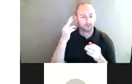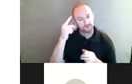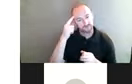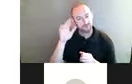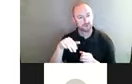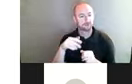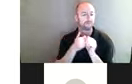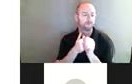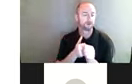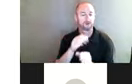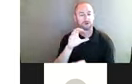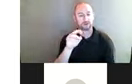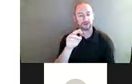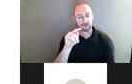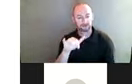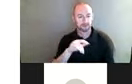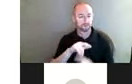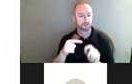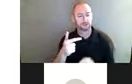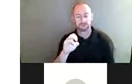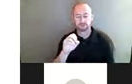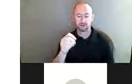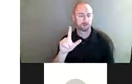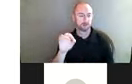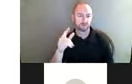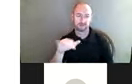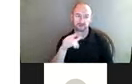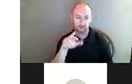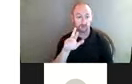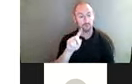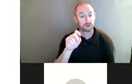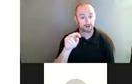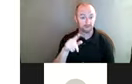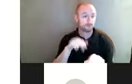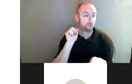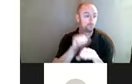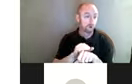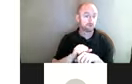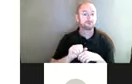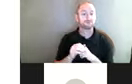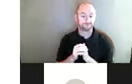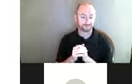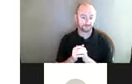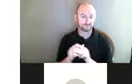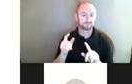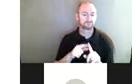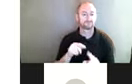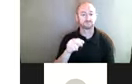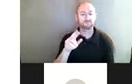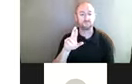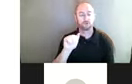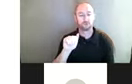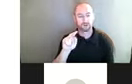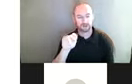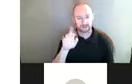things by county, but geology isn't one of them. And radon comes from rocks. It's a product of the uranium decay series. It's completely